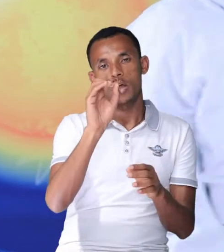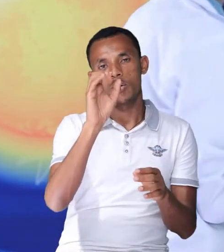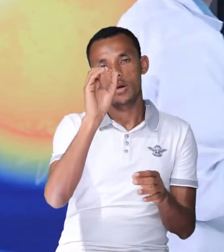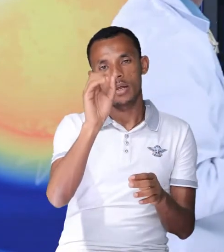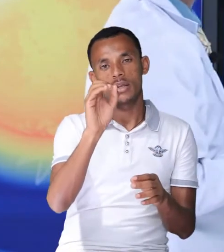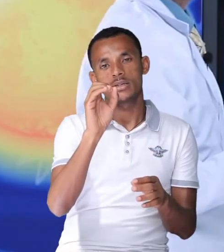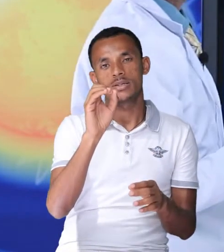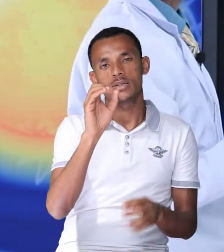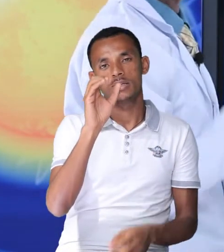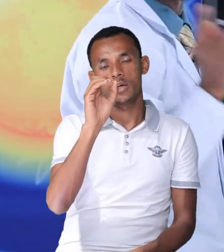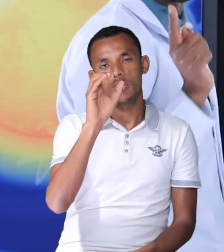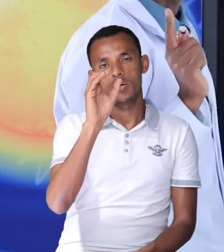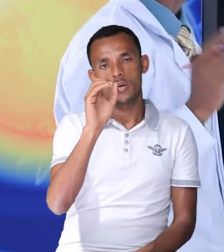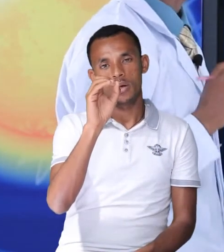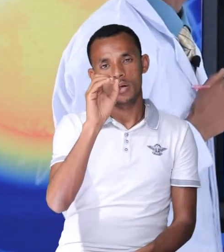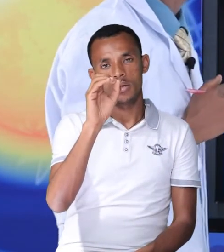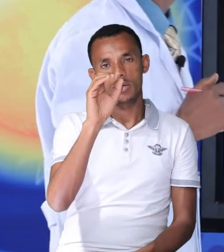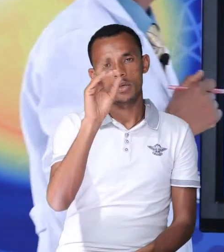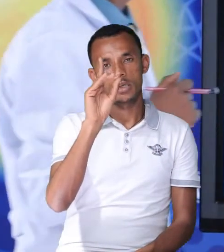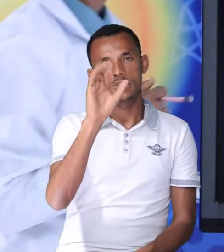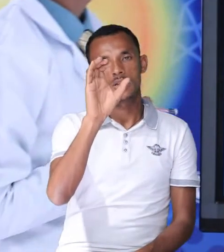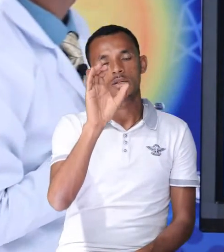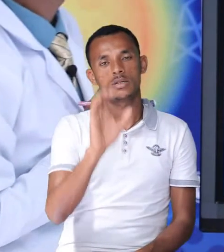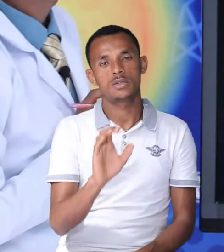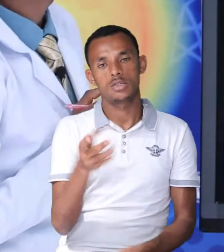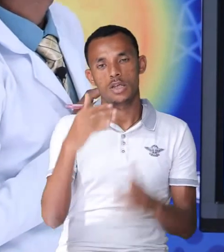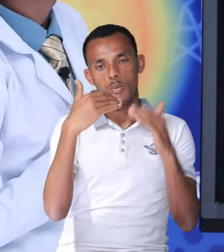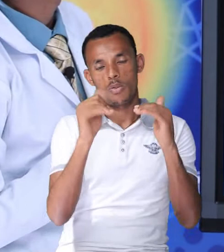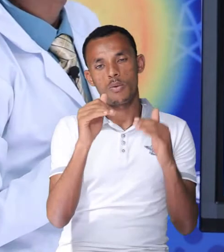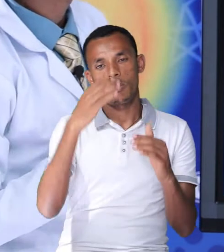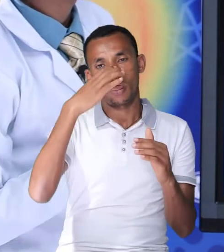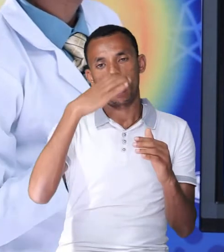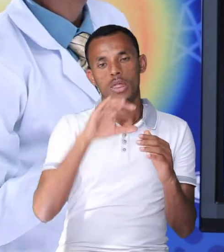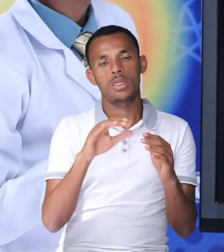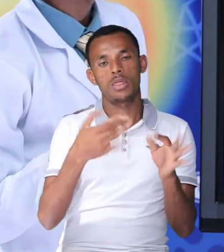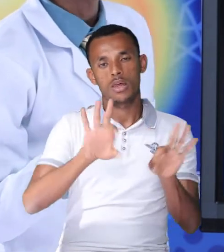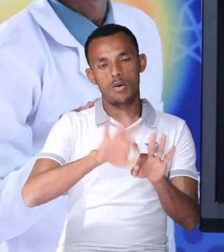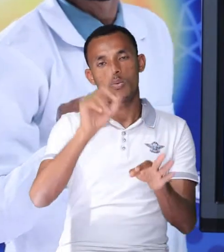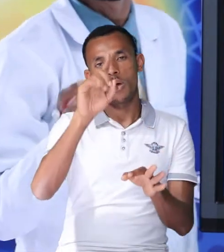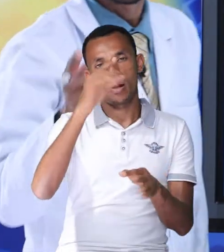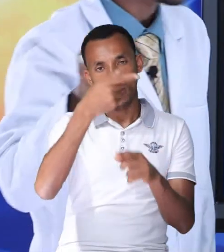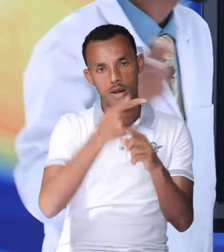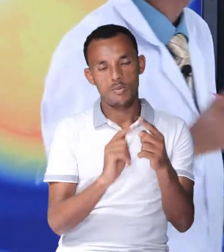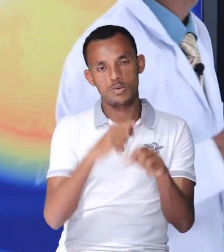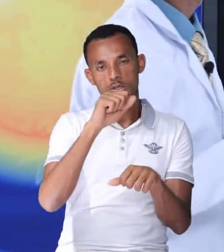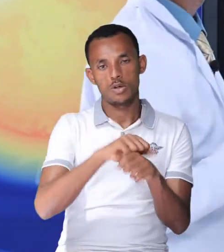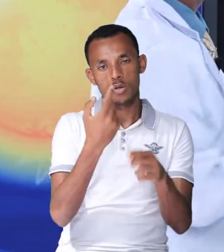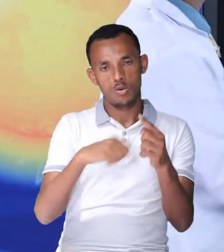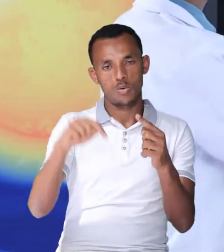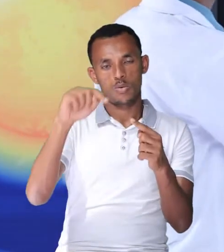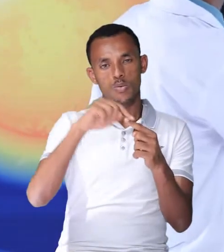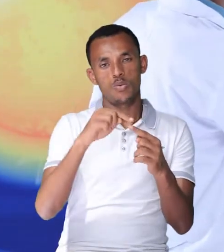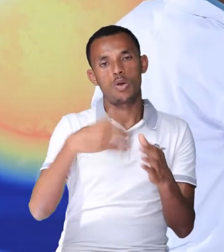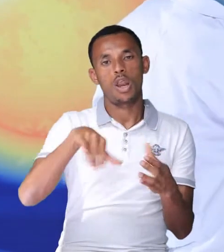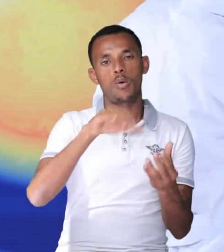Celsius. At 0 degrees Celsius, okay? The amount of heat needed to convert 1 gram of a solid to a liquid